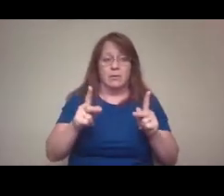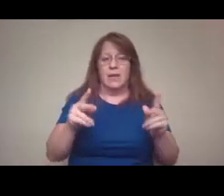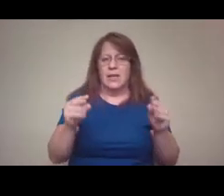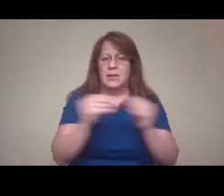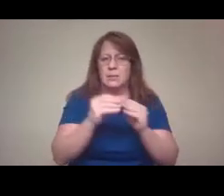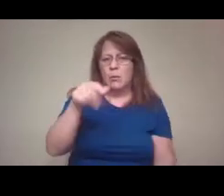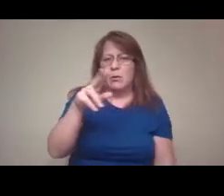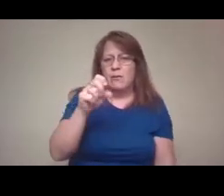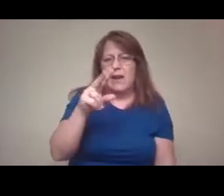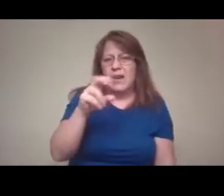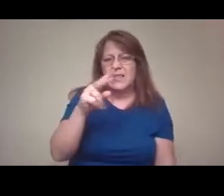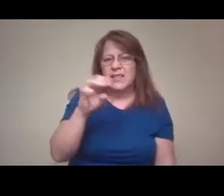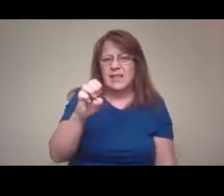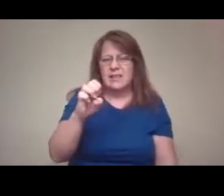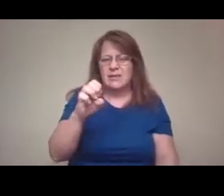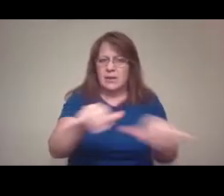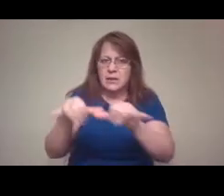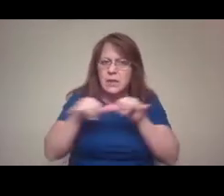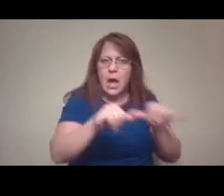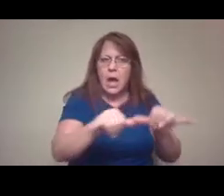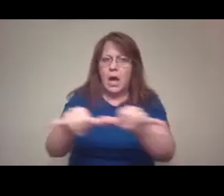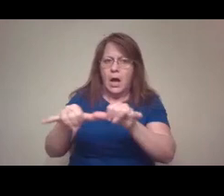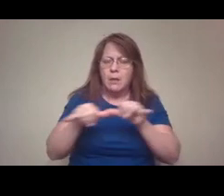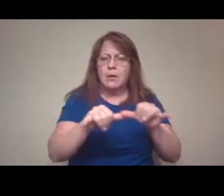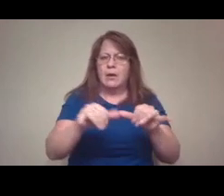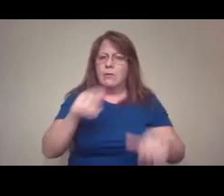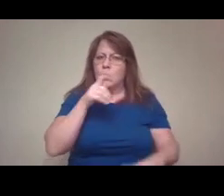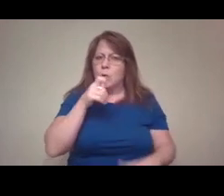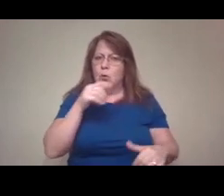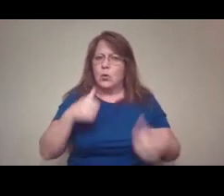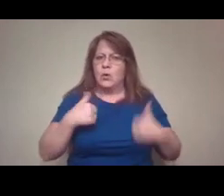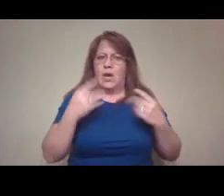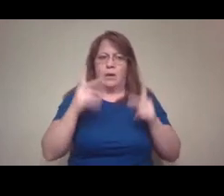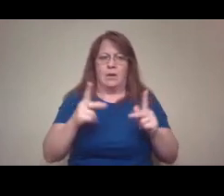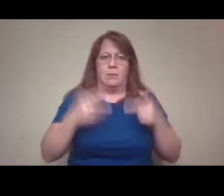and a commonplace experience independent of who young people are or what they look like.